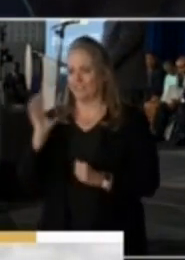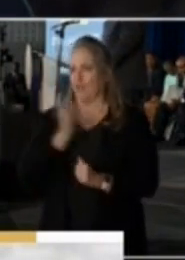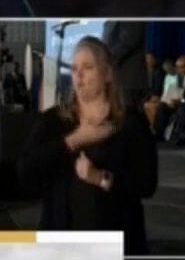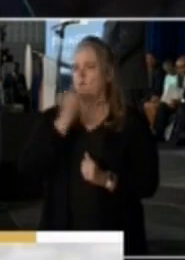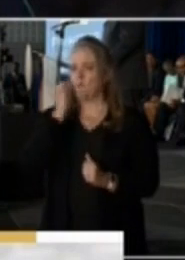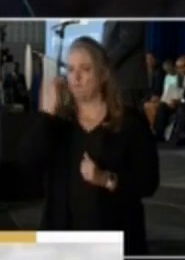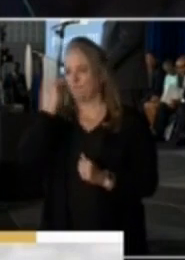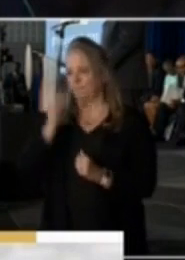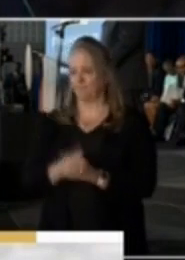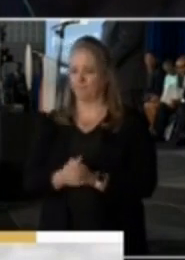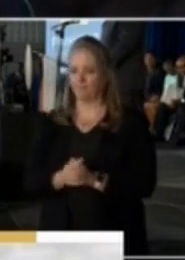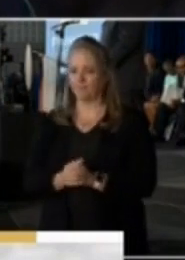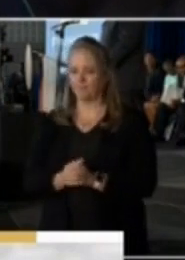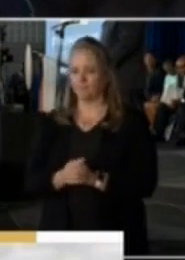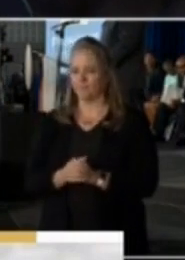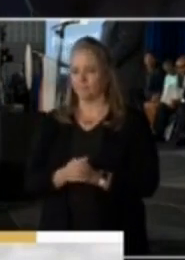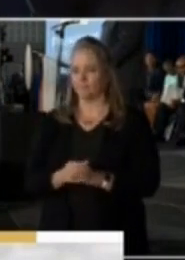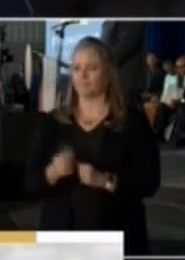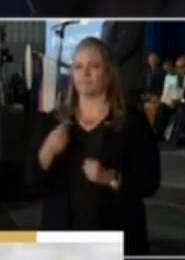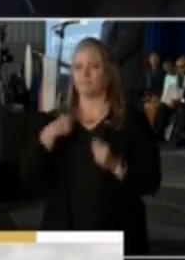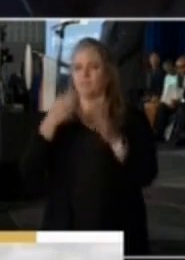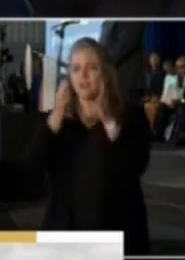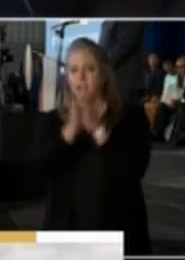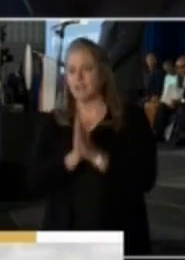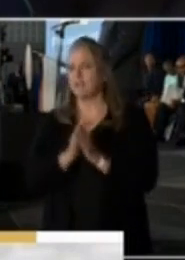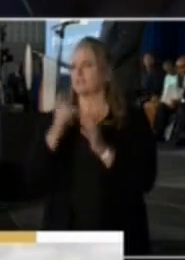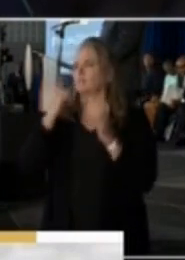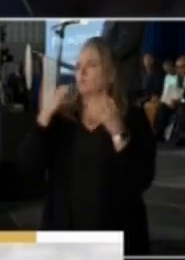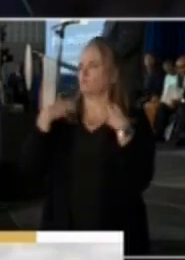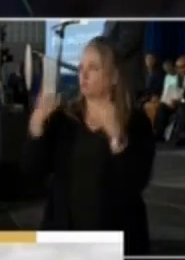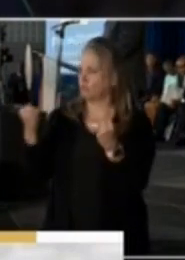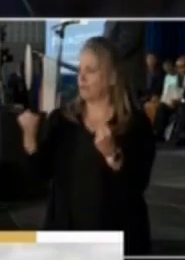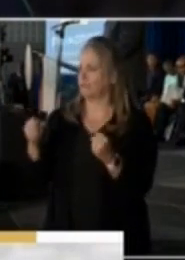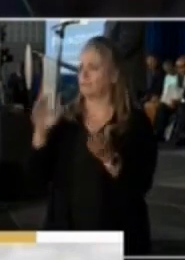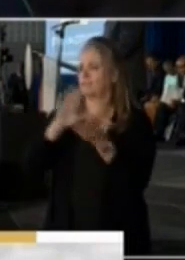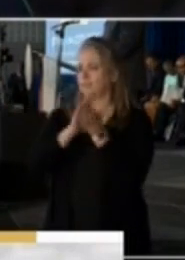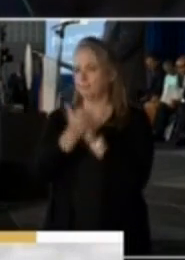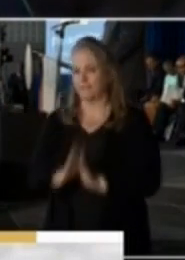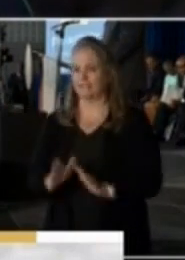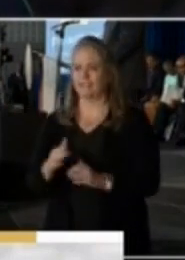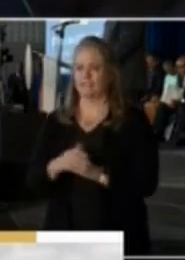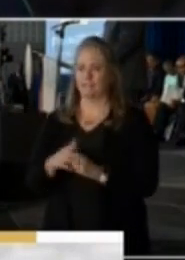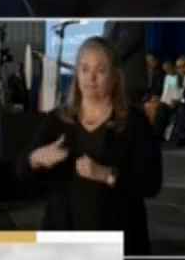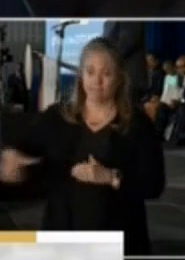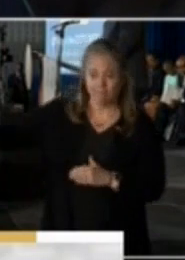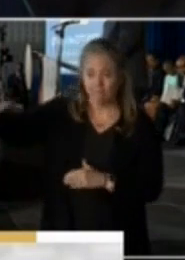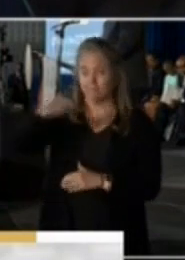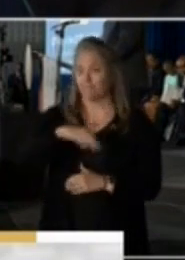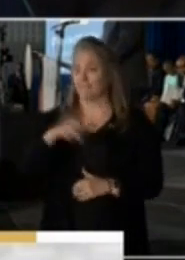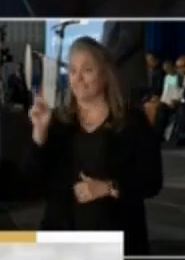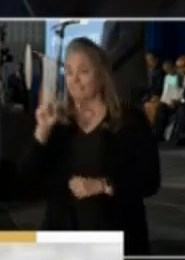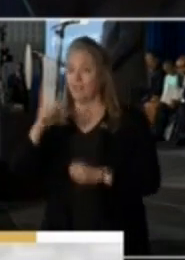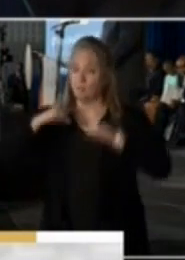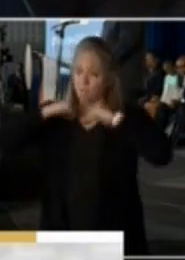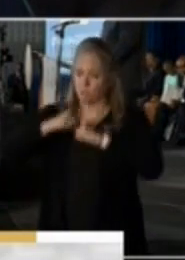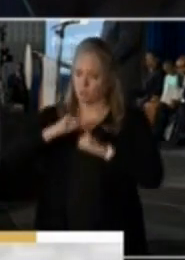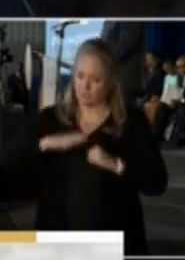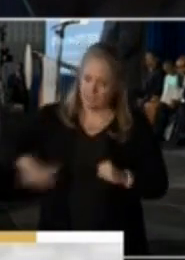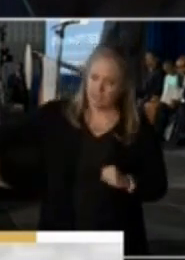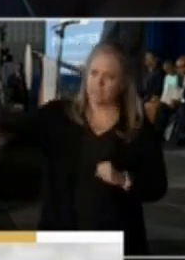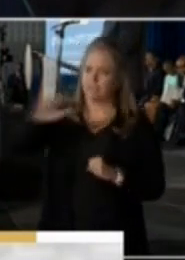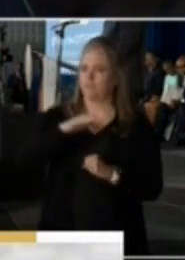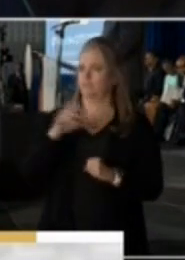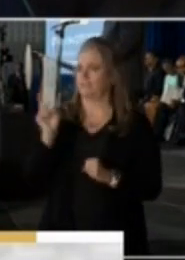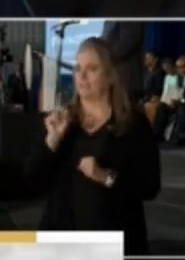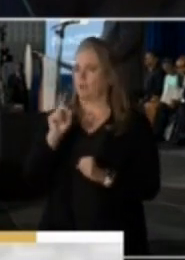your protection upon the city of Denver and everyone in it. May our city, its leaders, and each citizen be